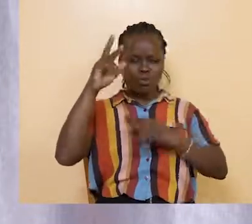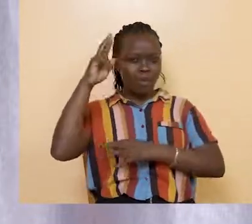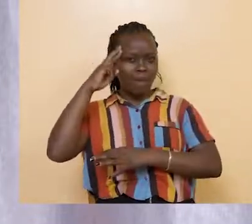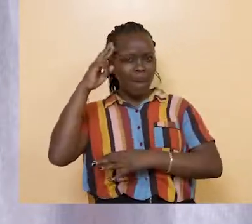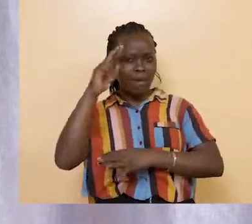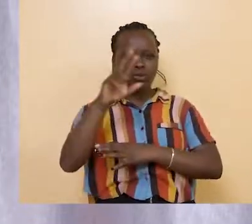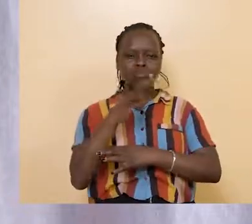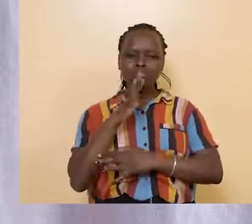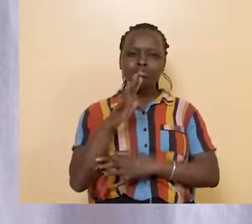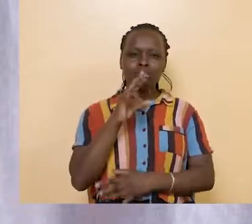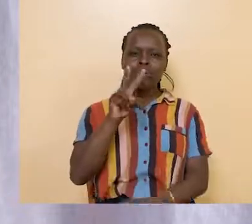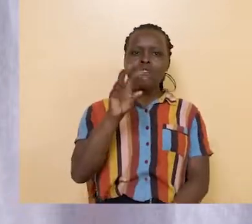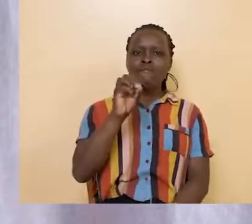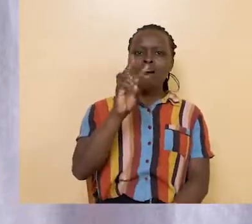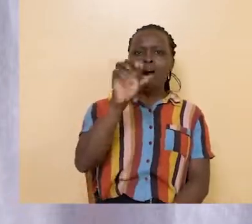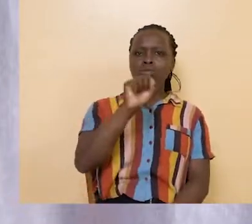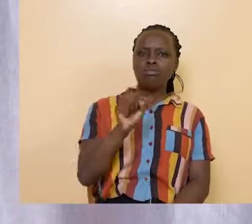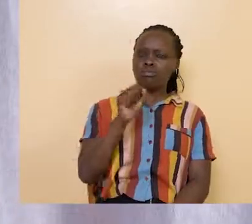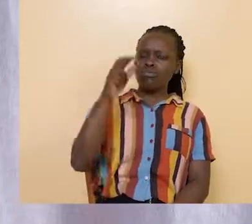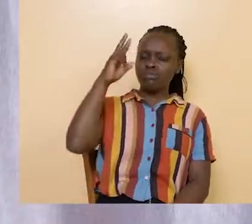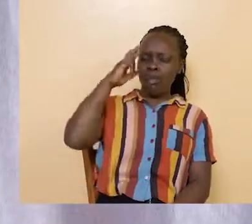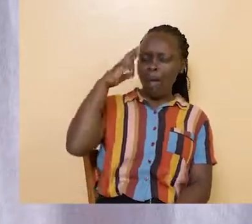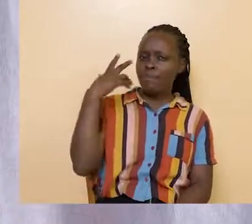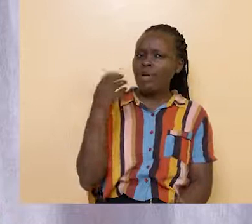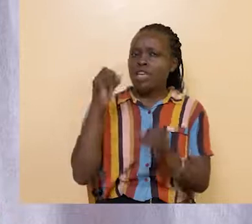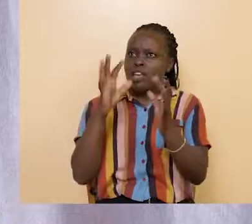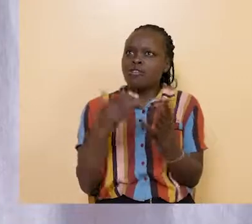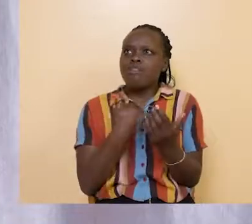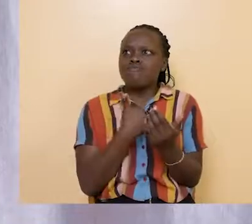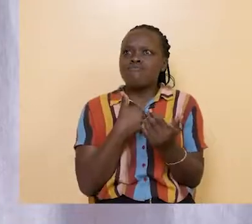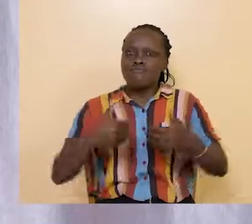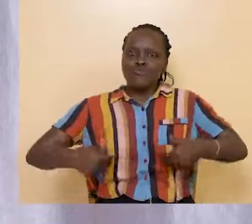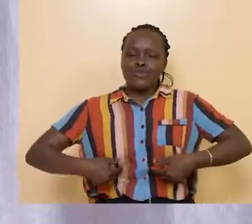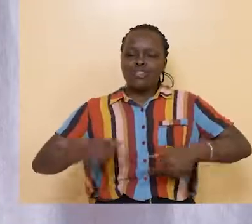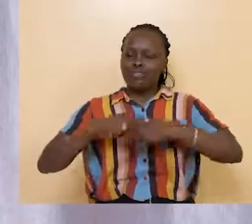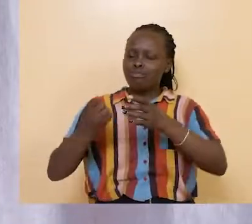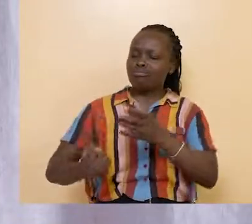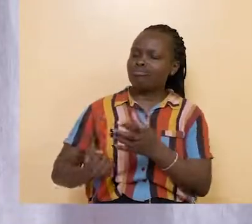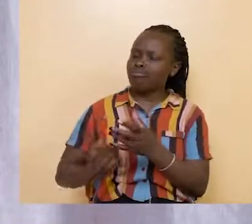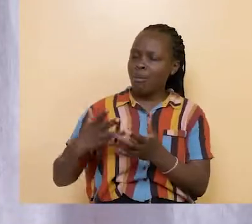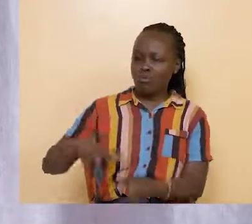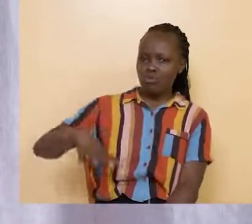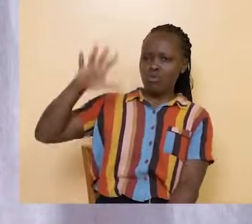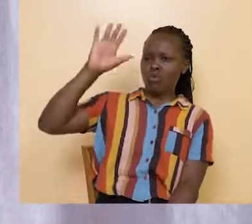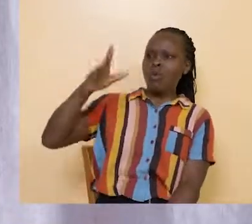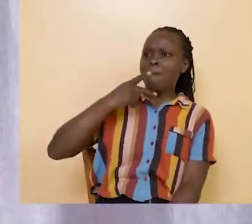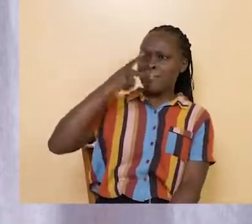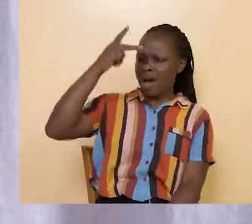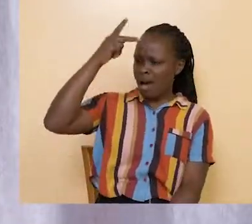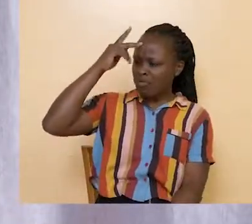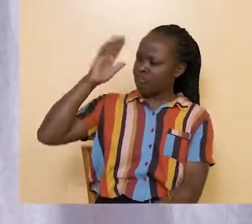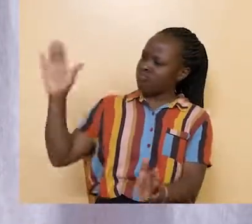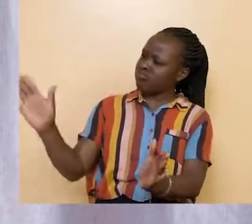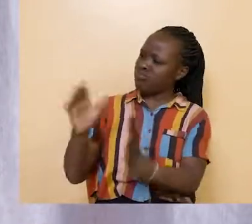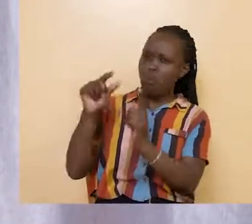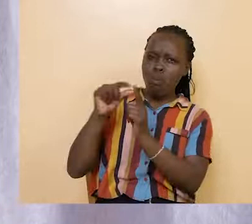exchanged vows, those are memorable words. If you're a young person and you've had, or as you were growing up and you had the affirming words of your